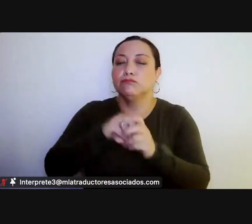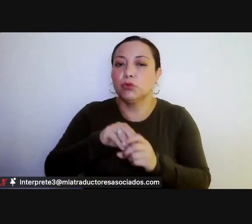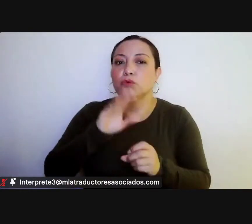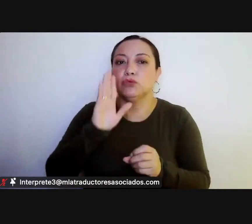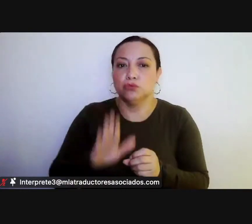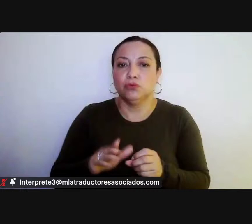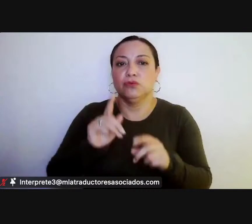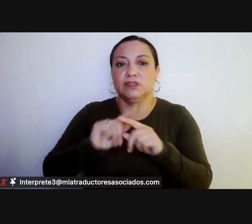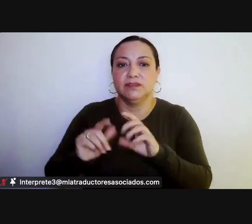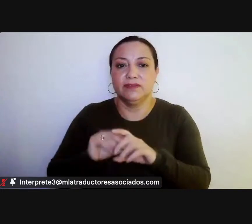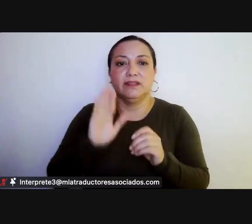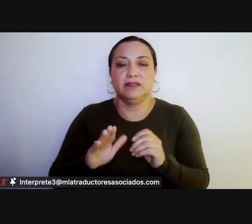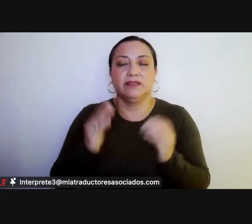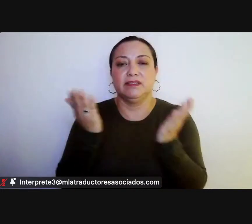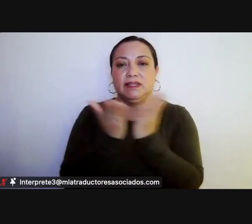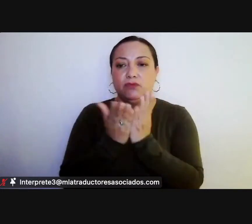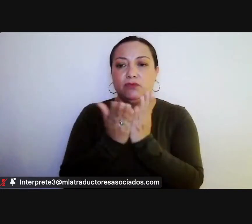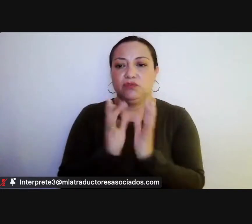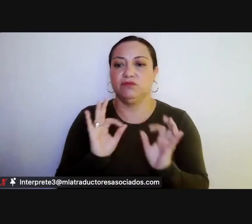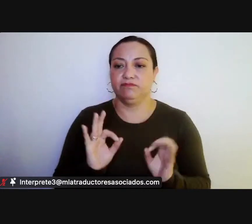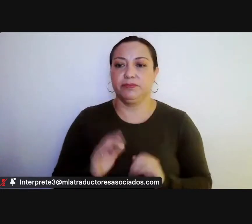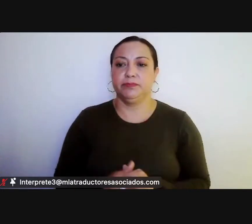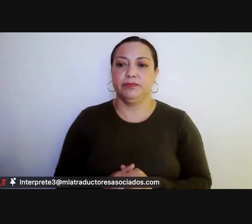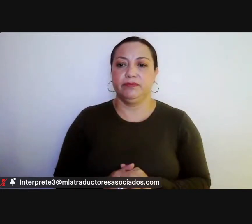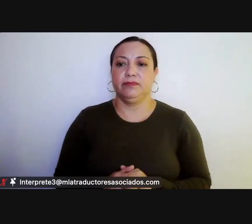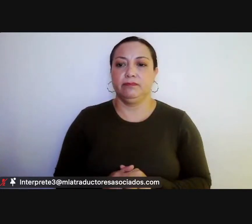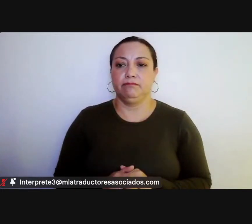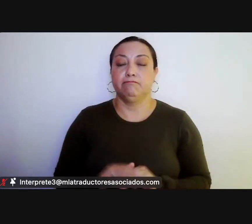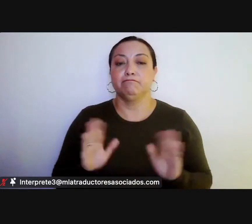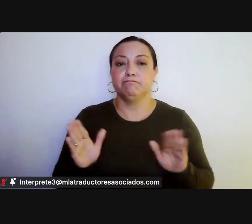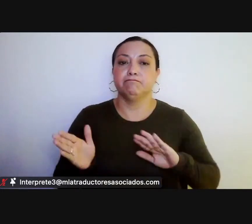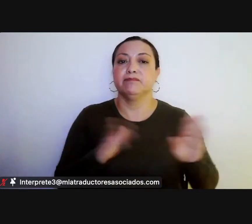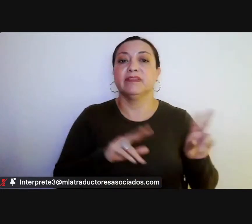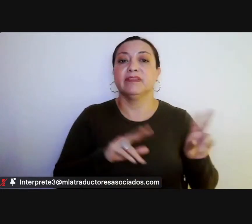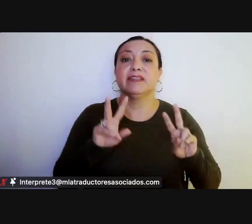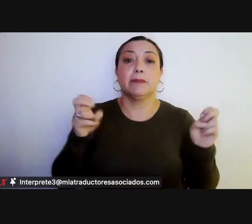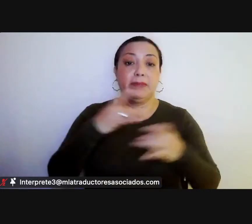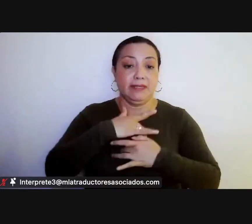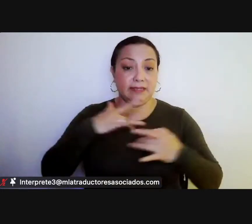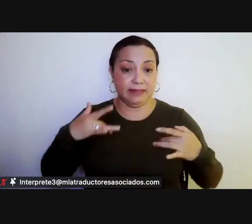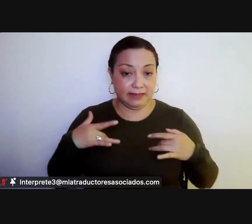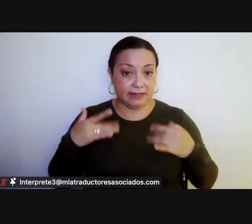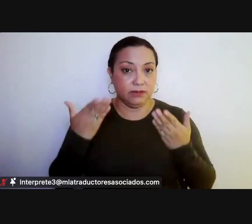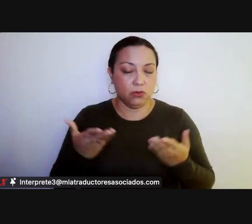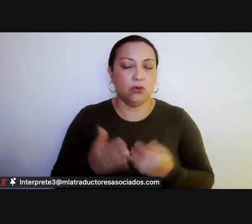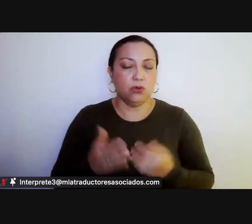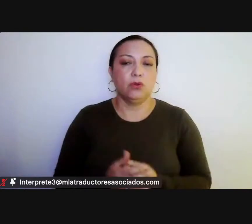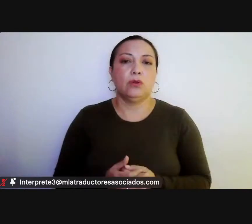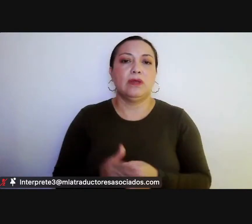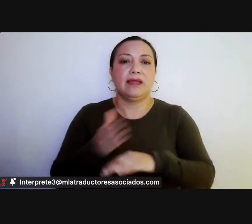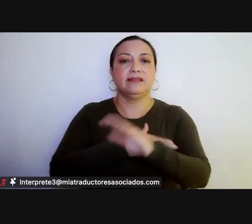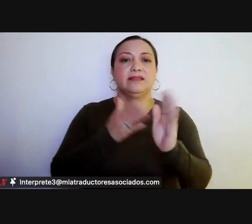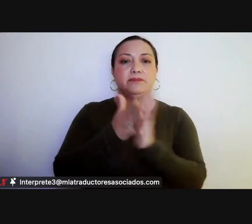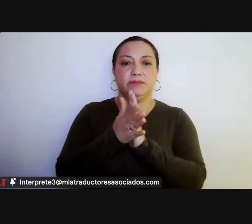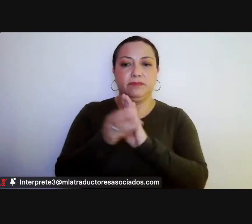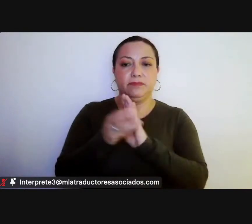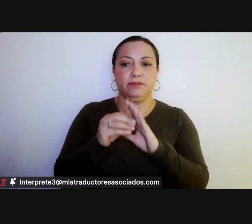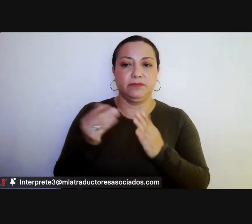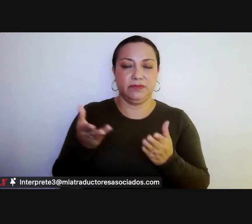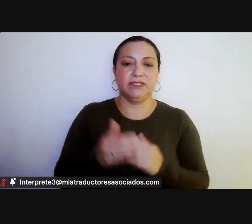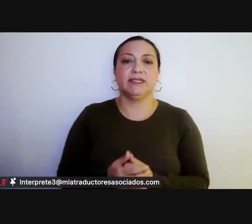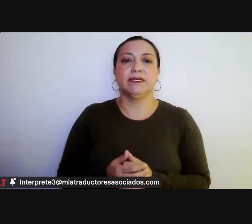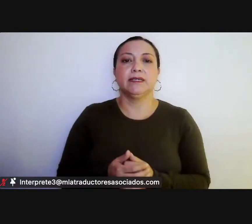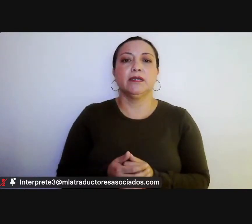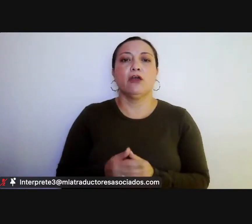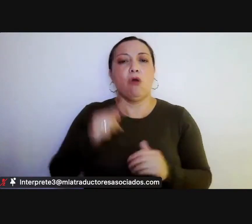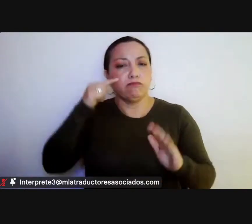to diminish dropouts in school. In the health areas,